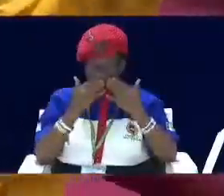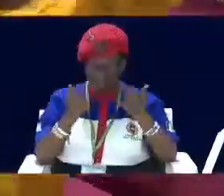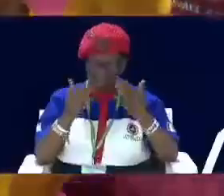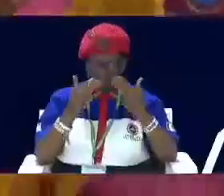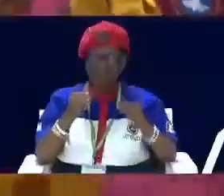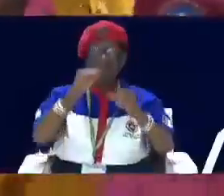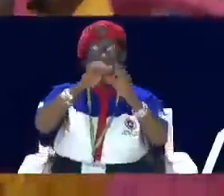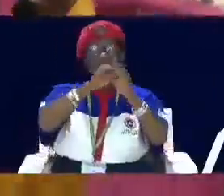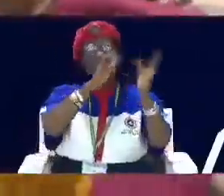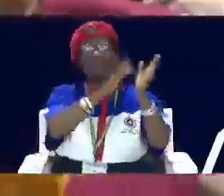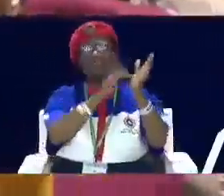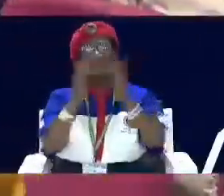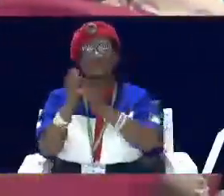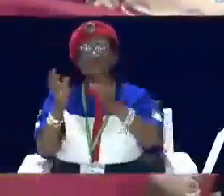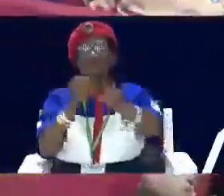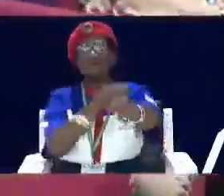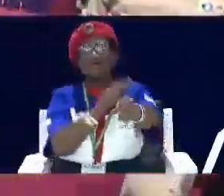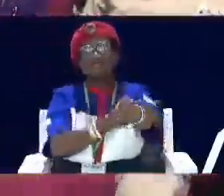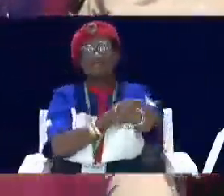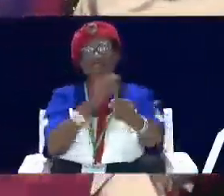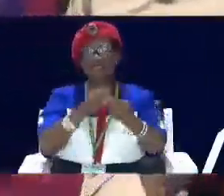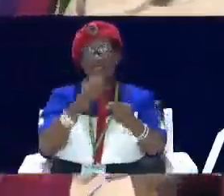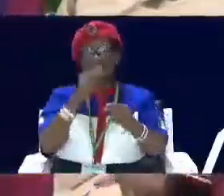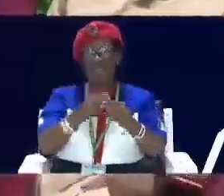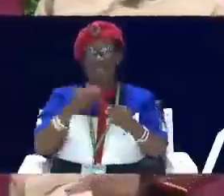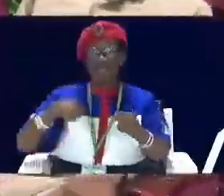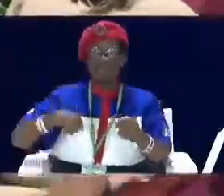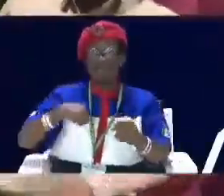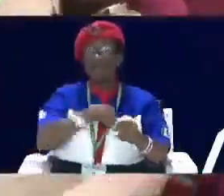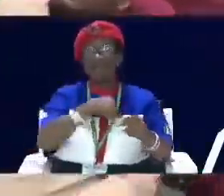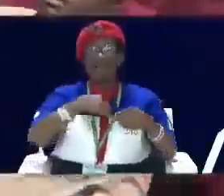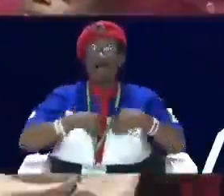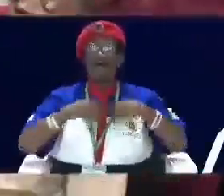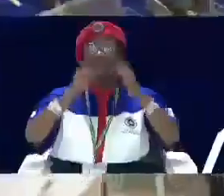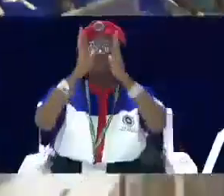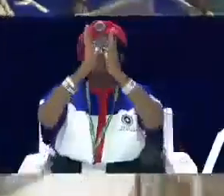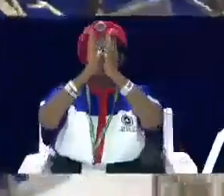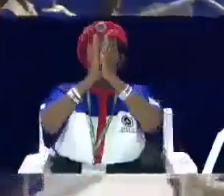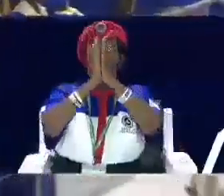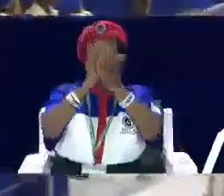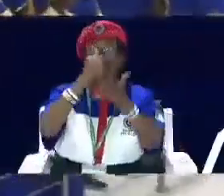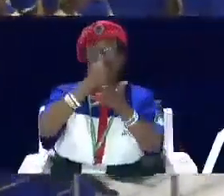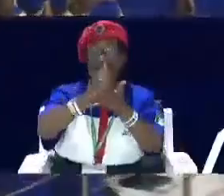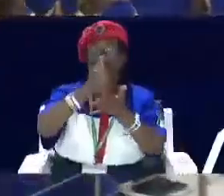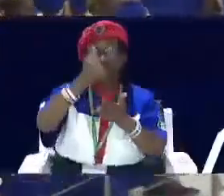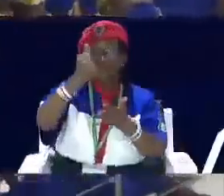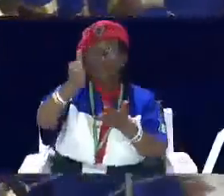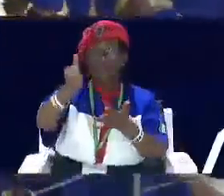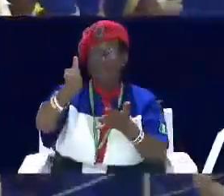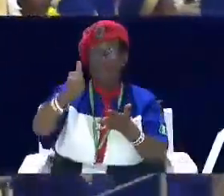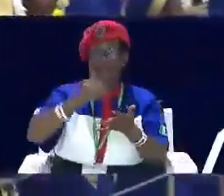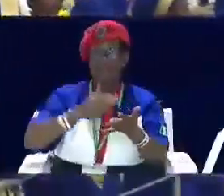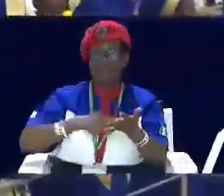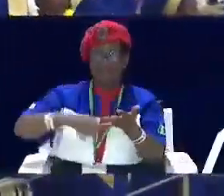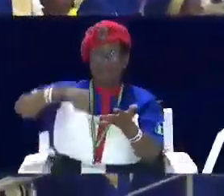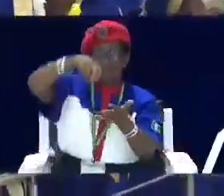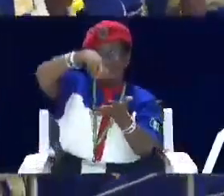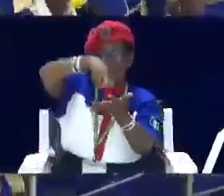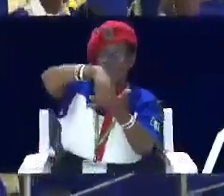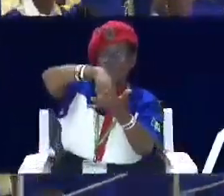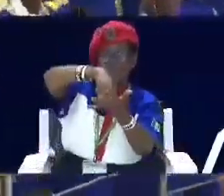In Jesus' mighty name, we have prayed. Ni oruko nla Jesu la gbadura. We give